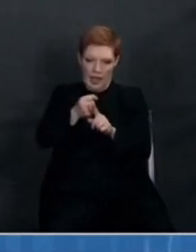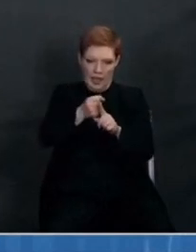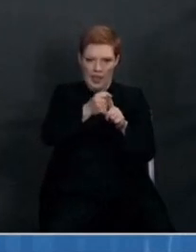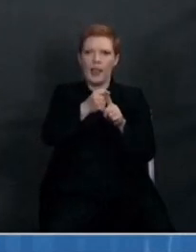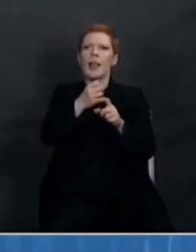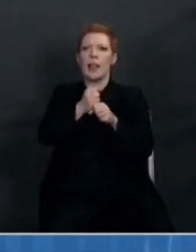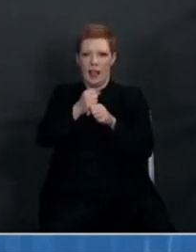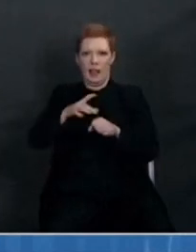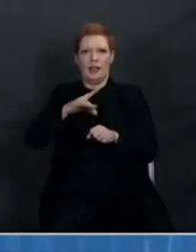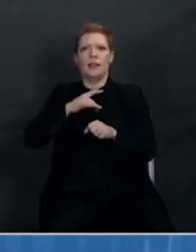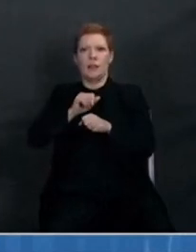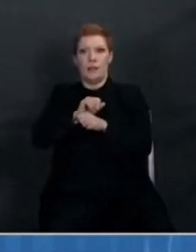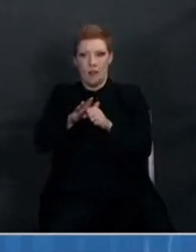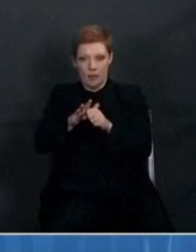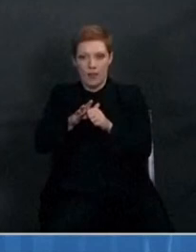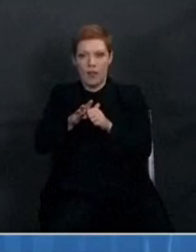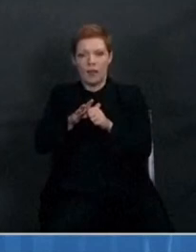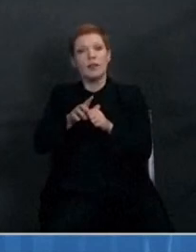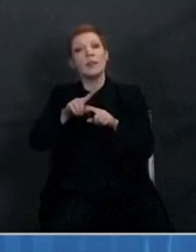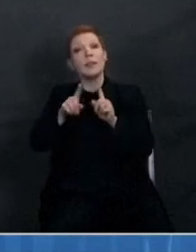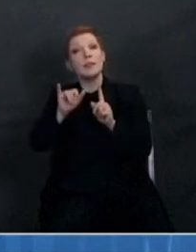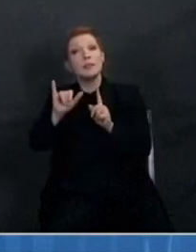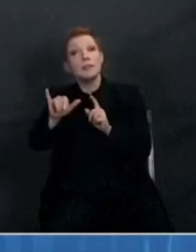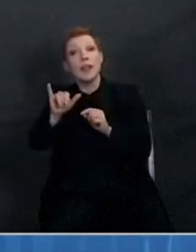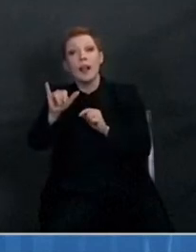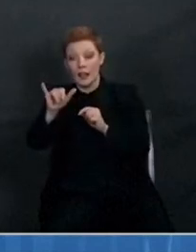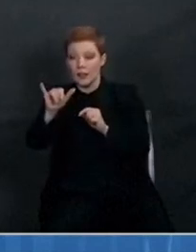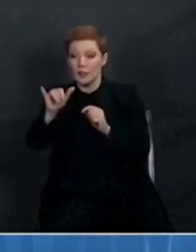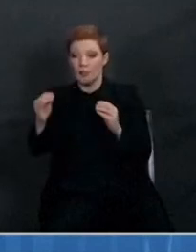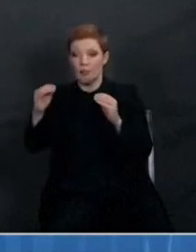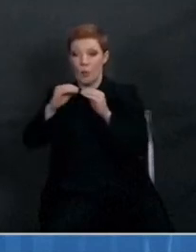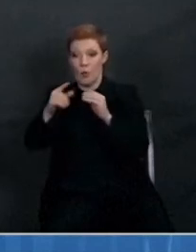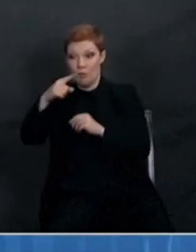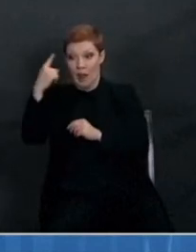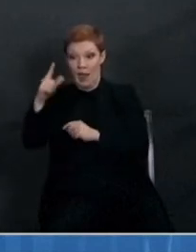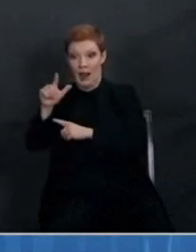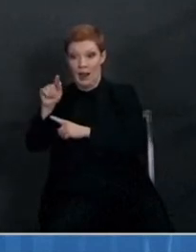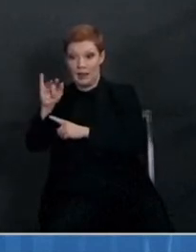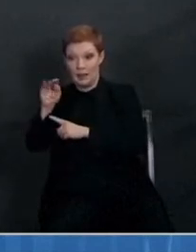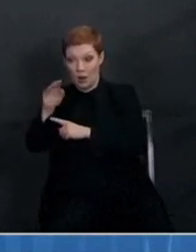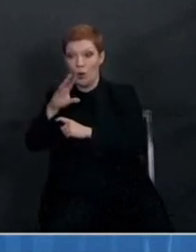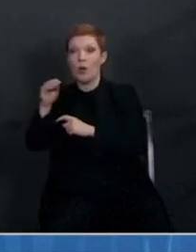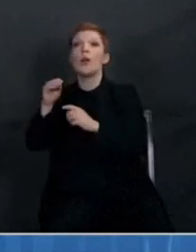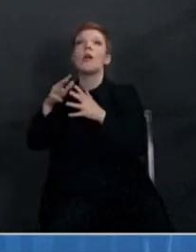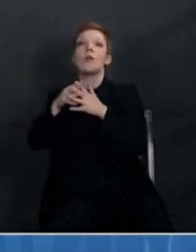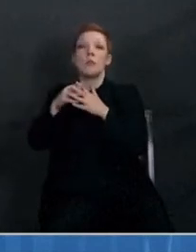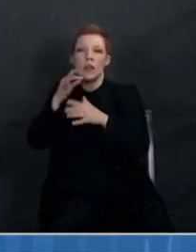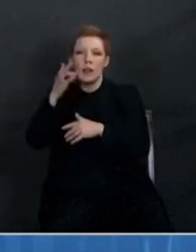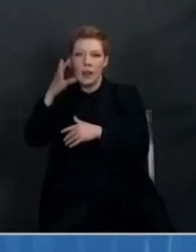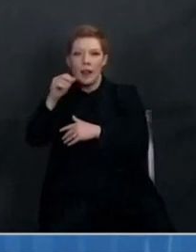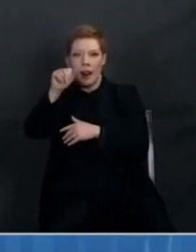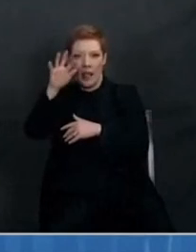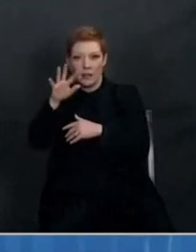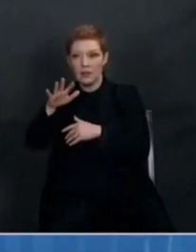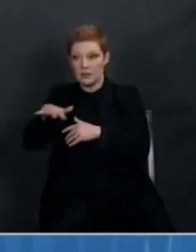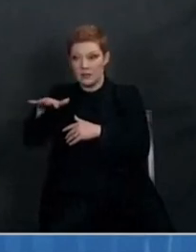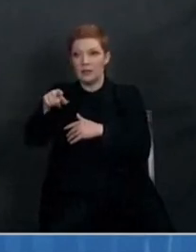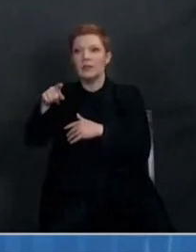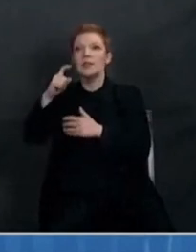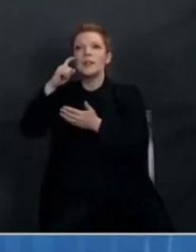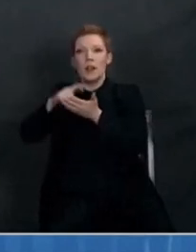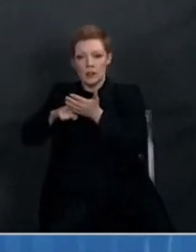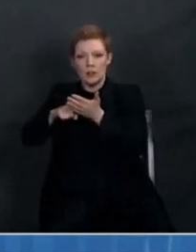that conclusion. So the higher rates of hospitalization among Black, Latino, and American Indian, Alaska Native persons are due in part to higher rates of chronic